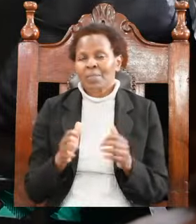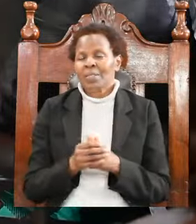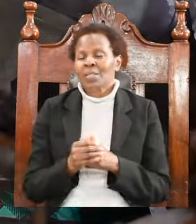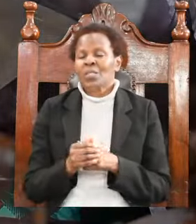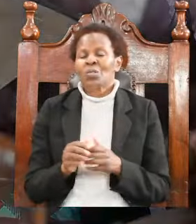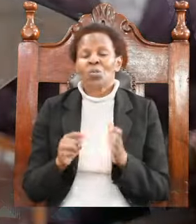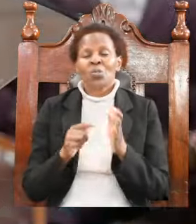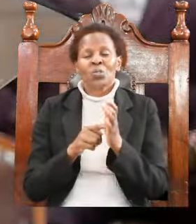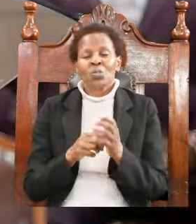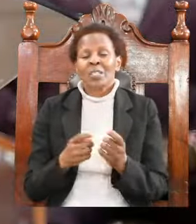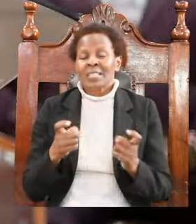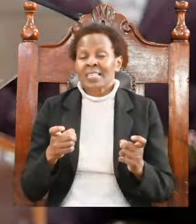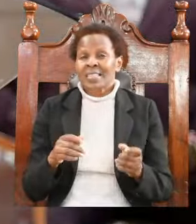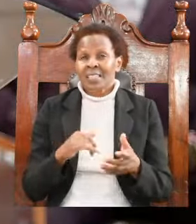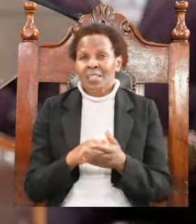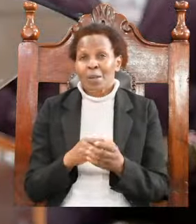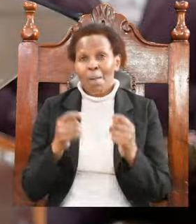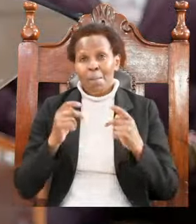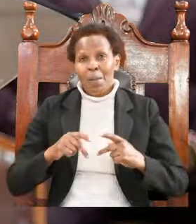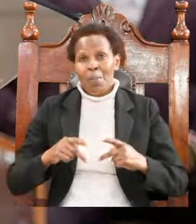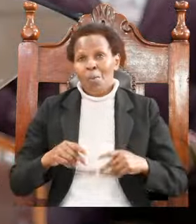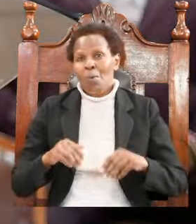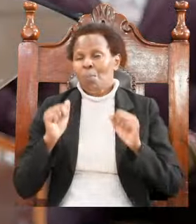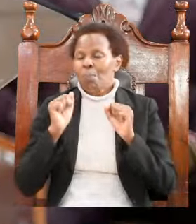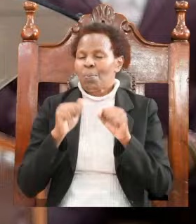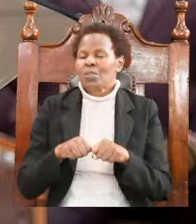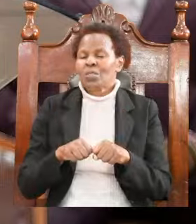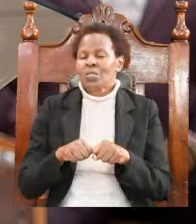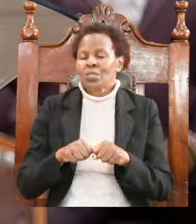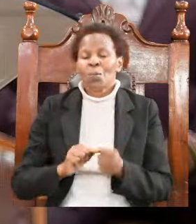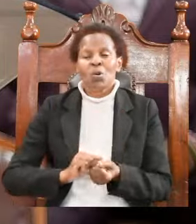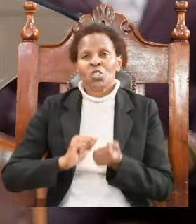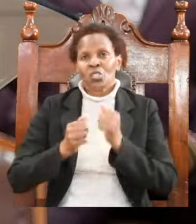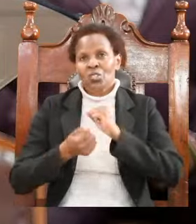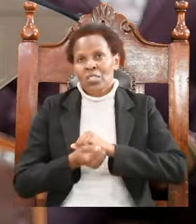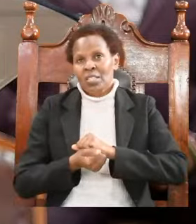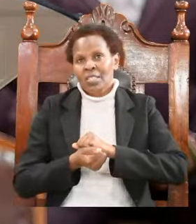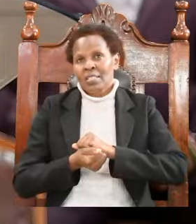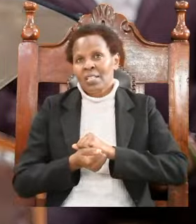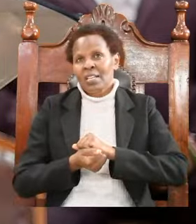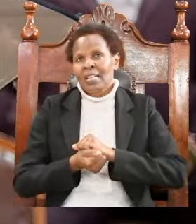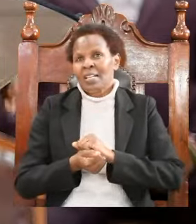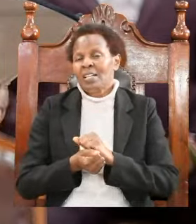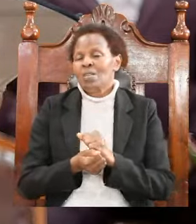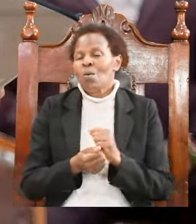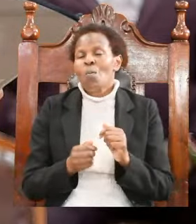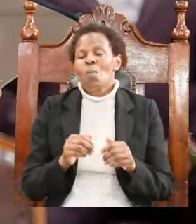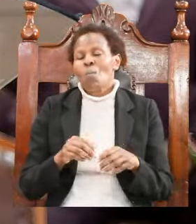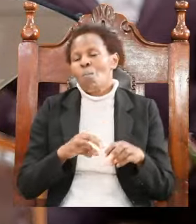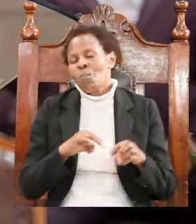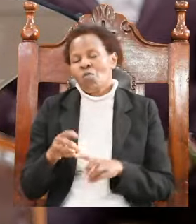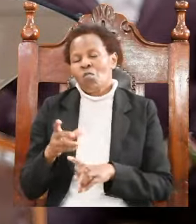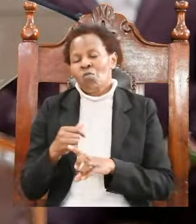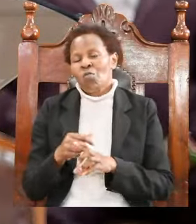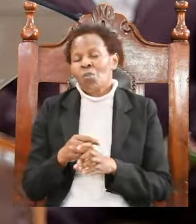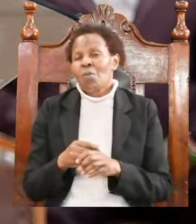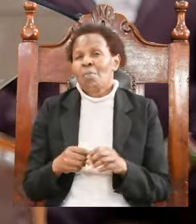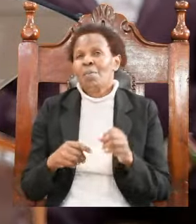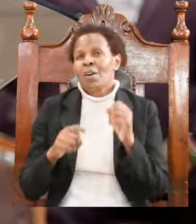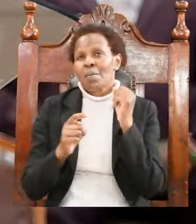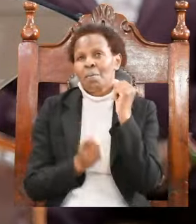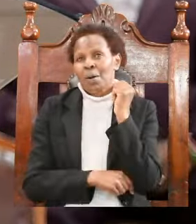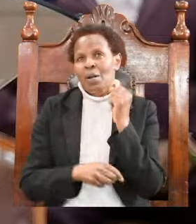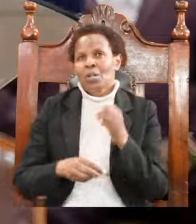doing that so that people are able to change and to turn from their evil ways. You are doing